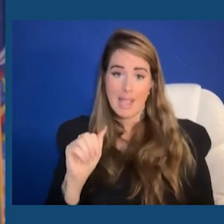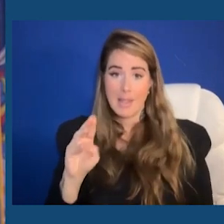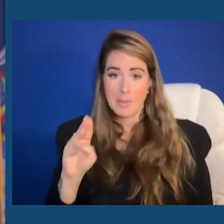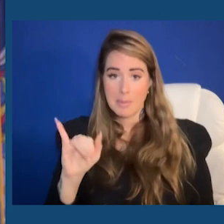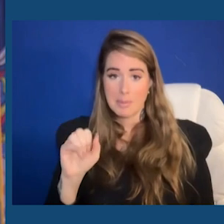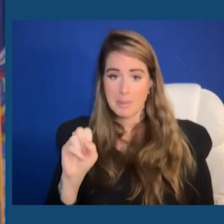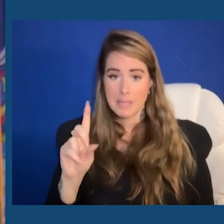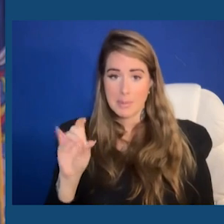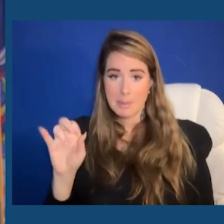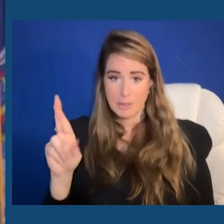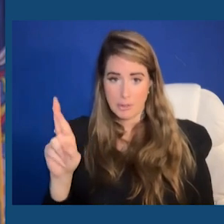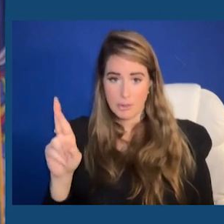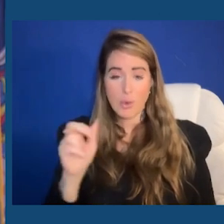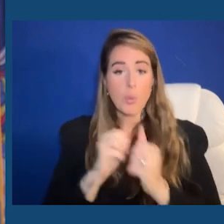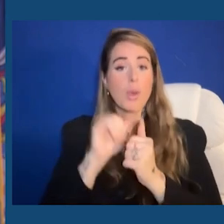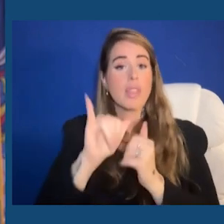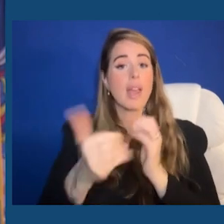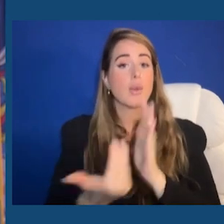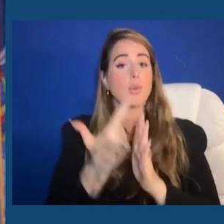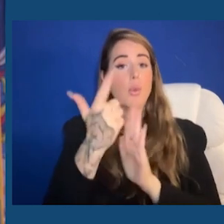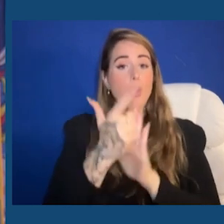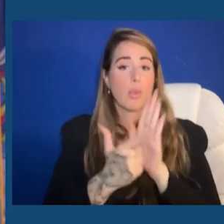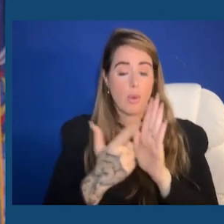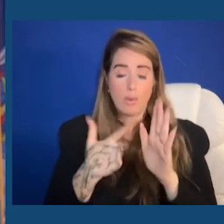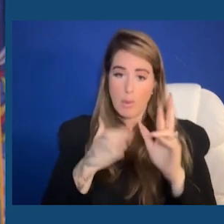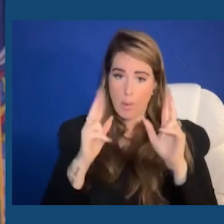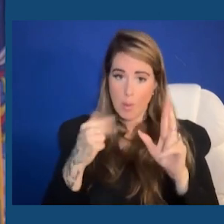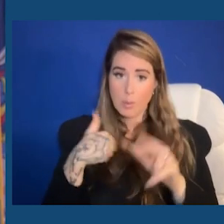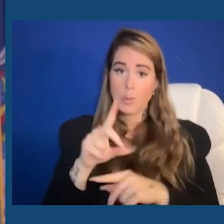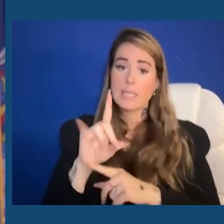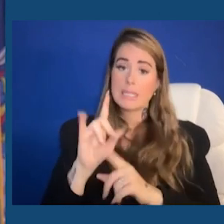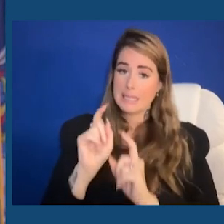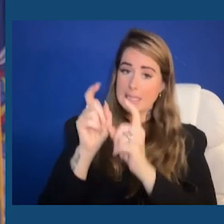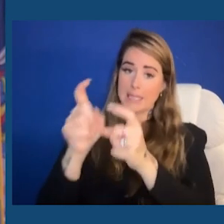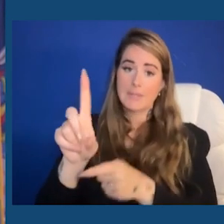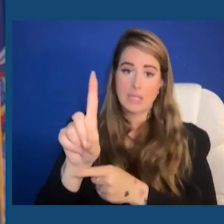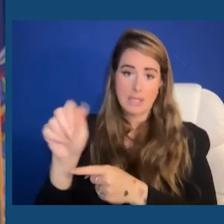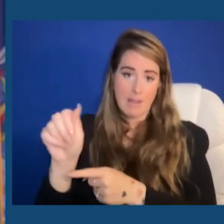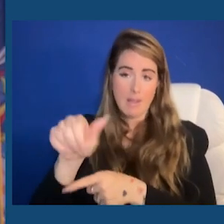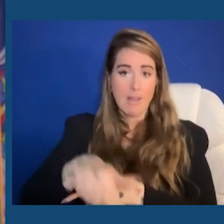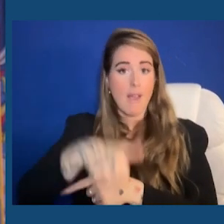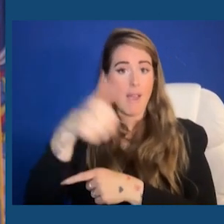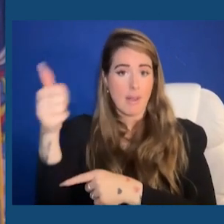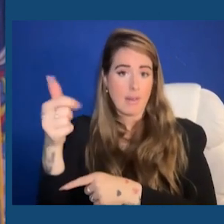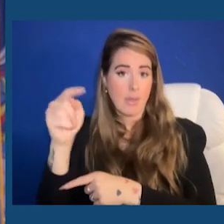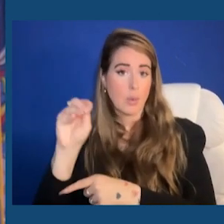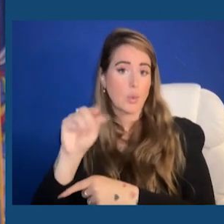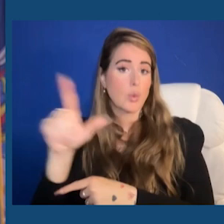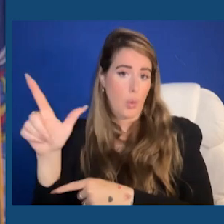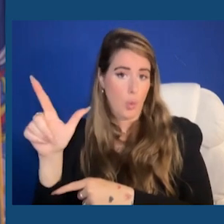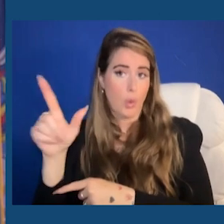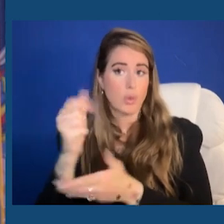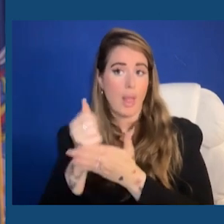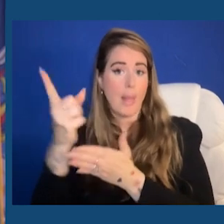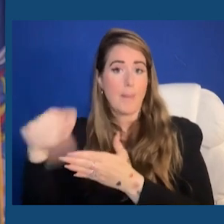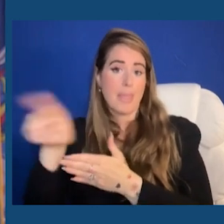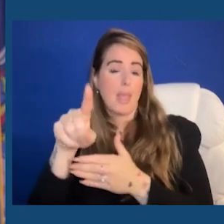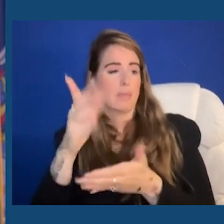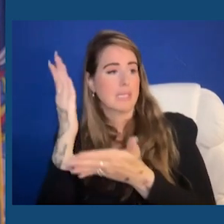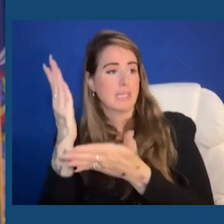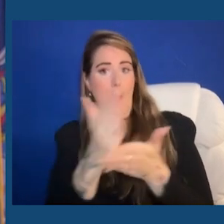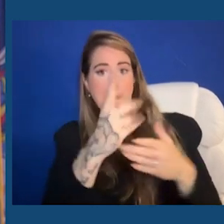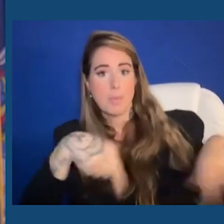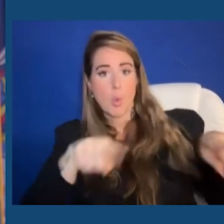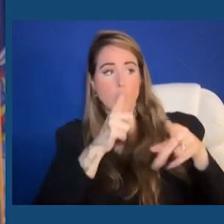this legislation, I hope we've provided our DAs with another tool to tackle retail theft and